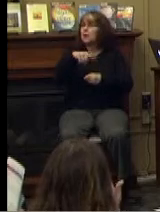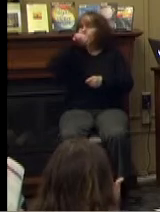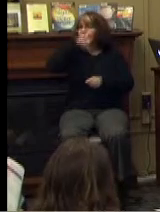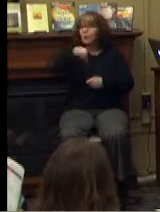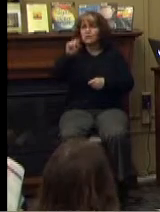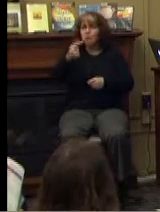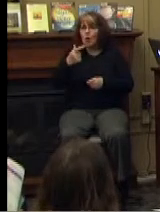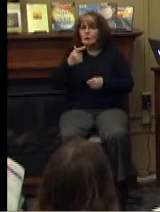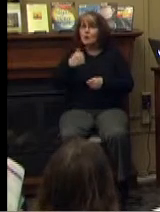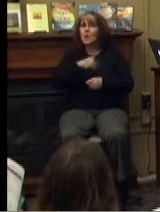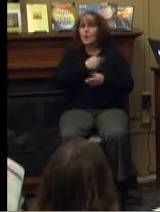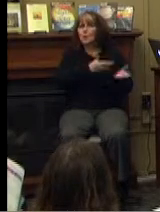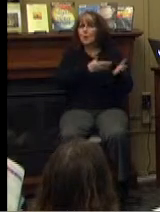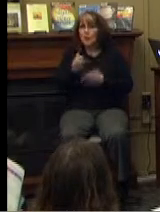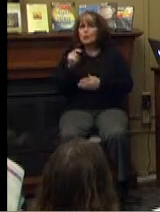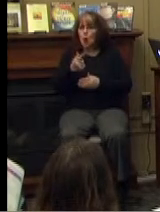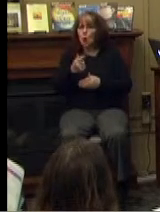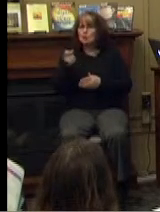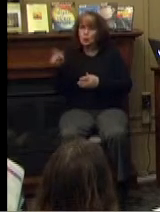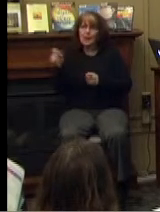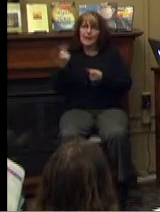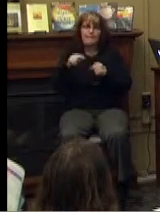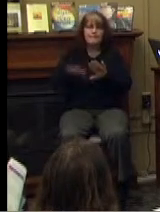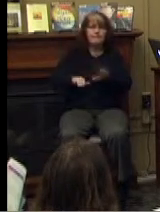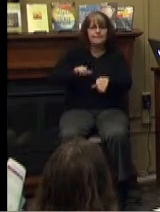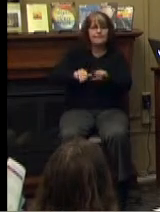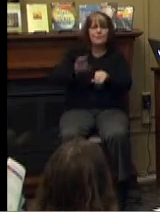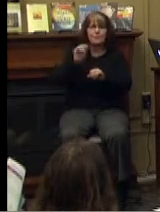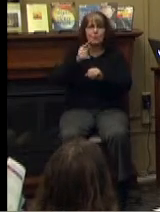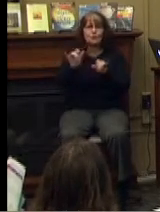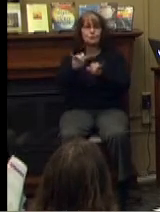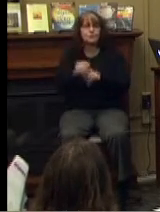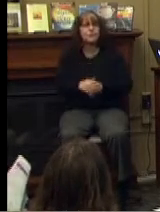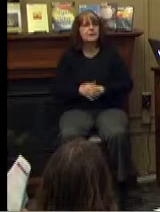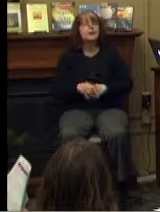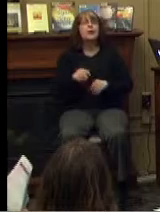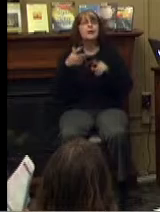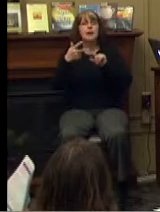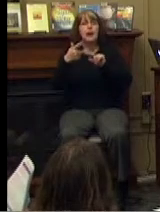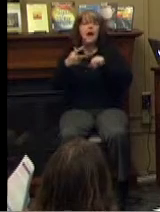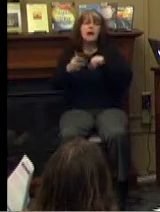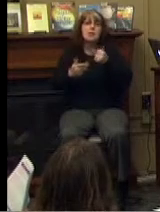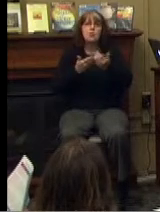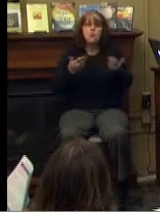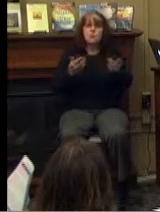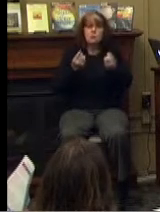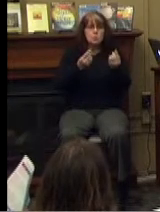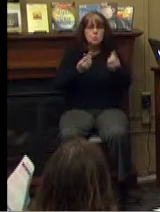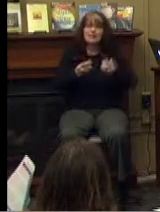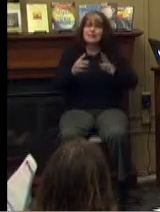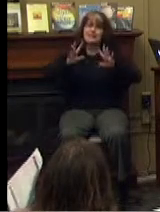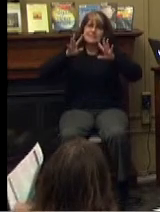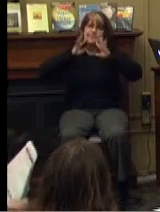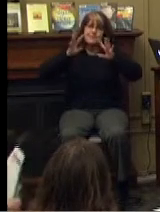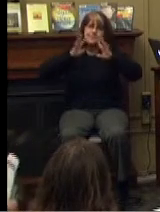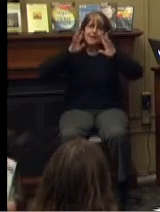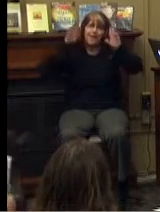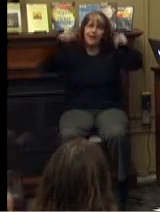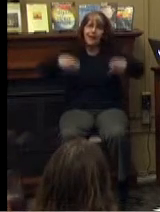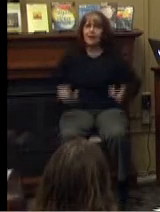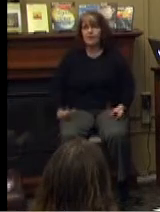you can come and pet the dogs too. And then here's the other kicker, speak out. If you experience or